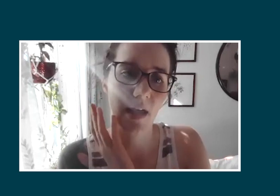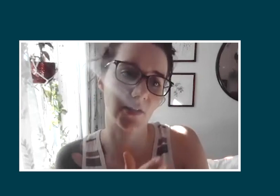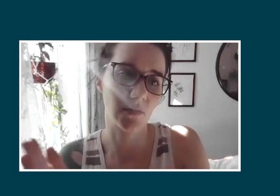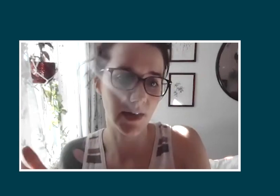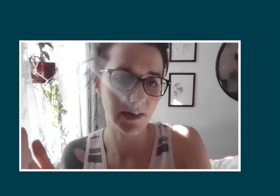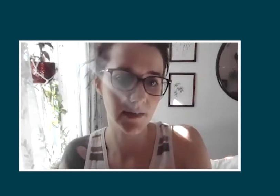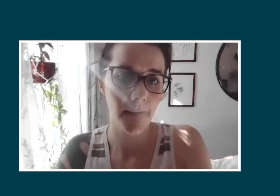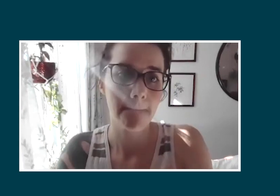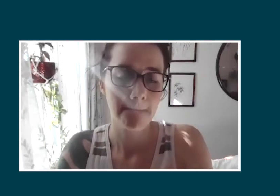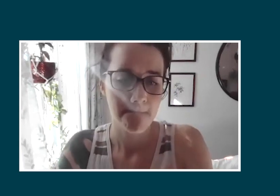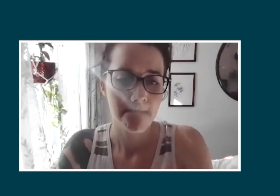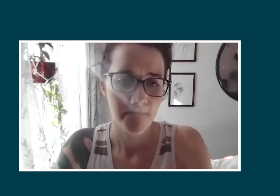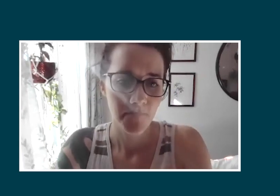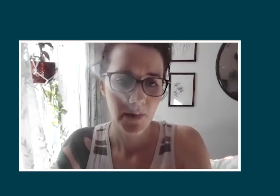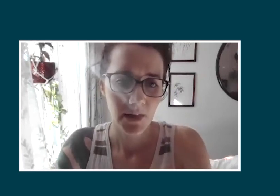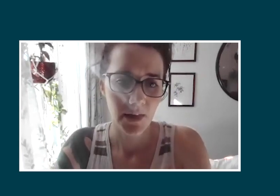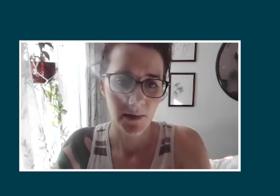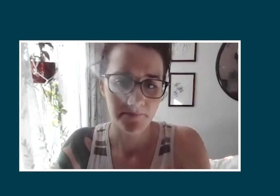can actualize.